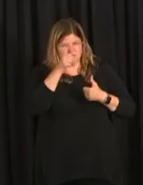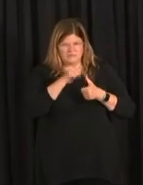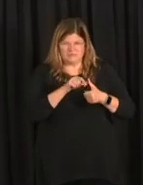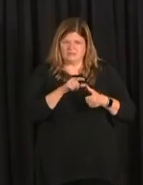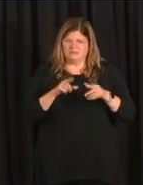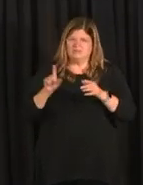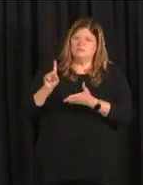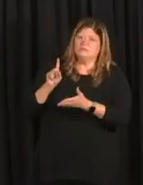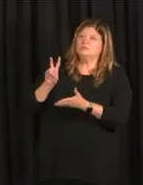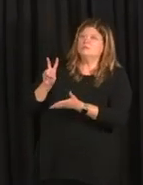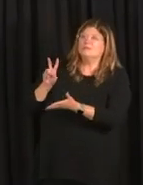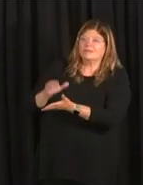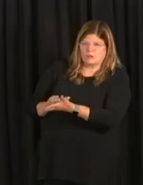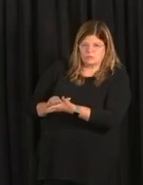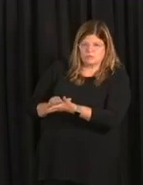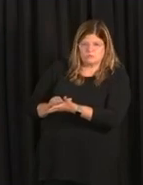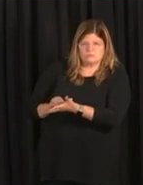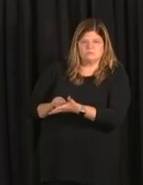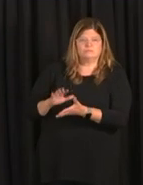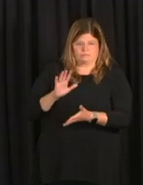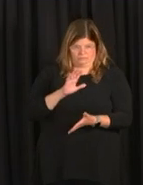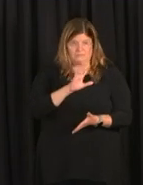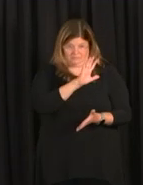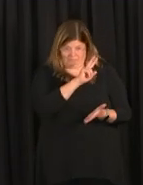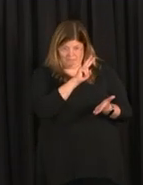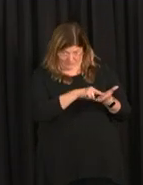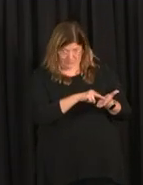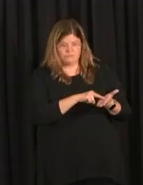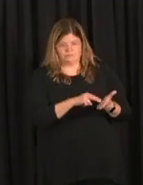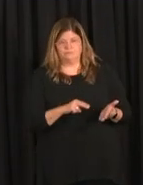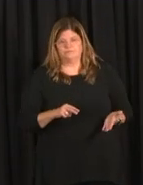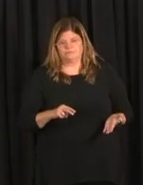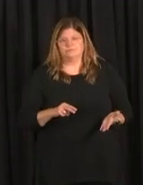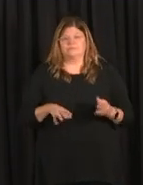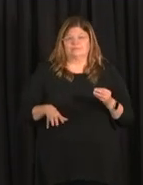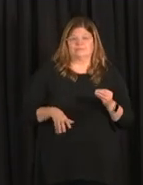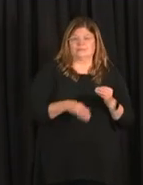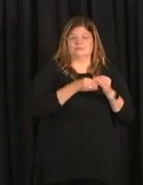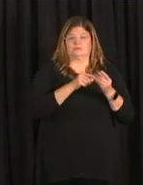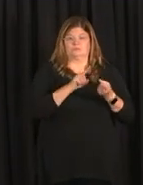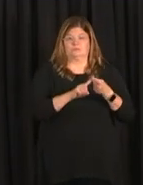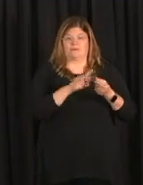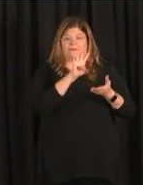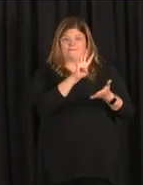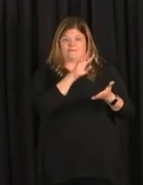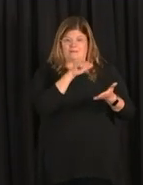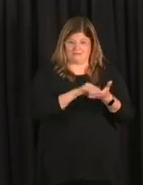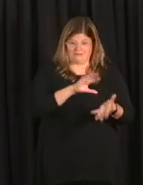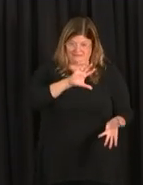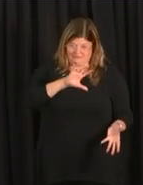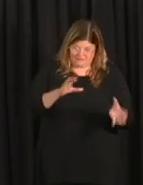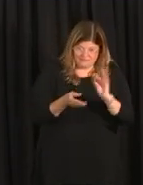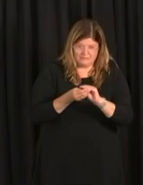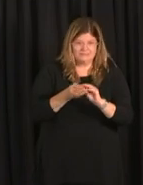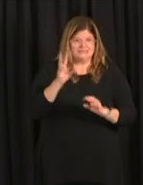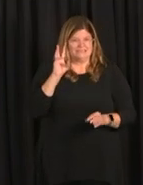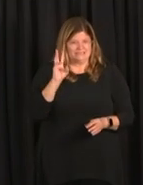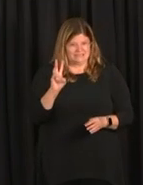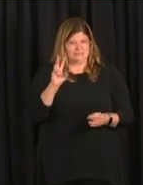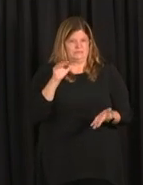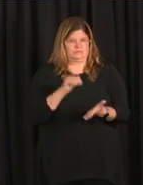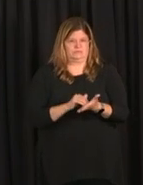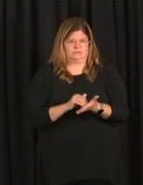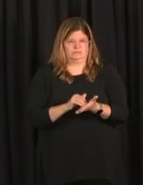1,000. 2,000. 2,000 would be in addition to that, and their need, they say, is about